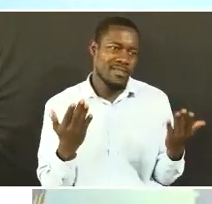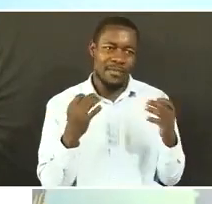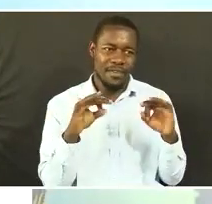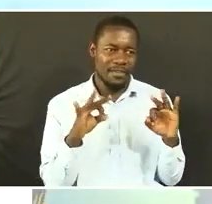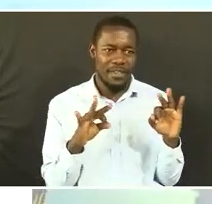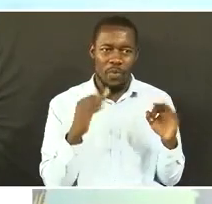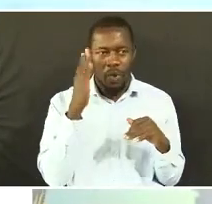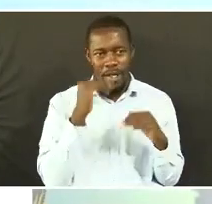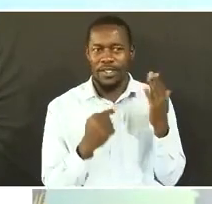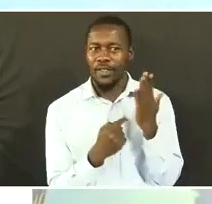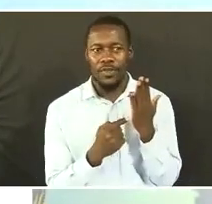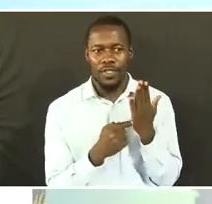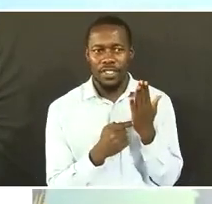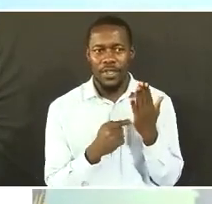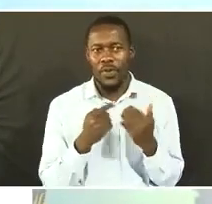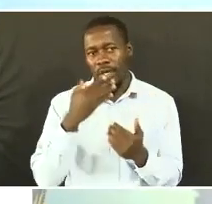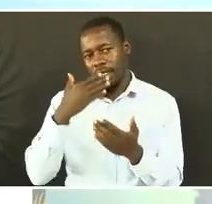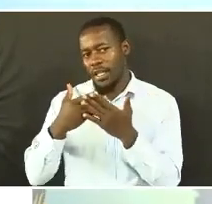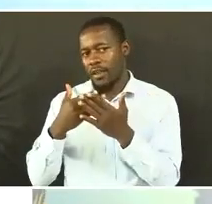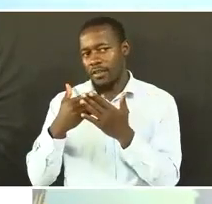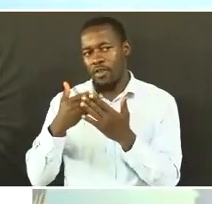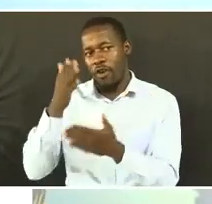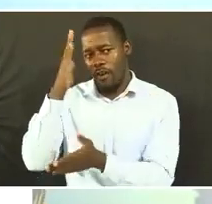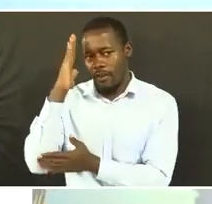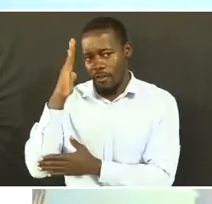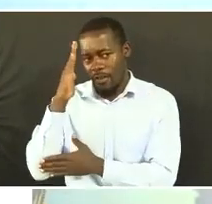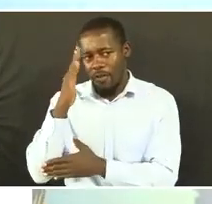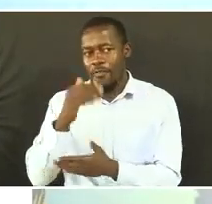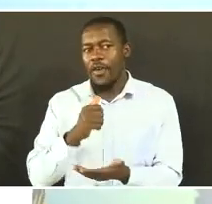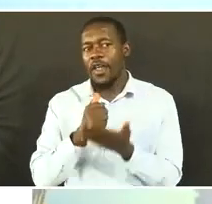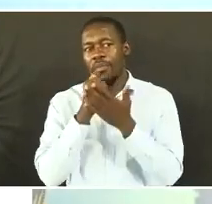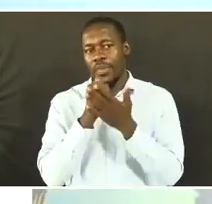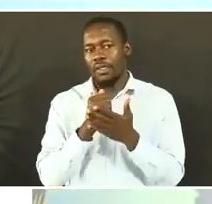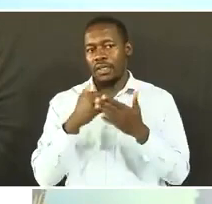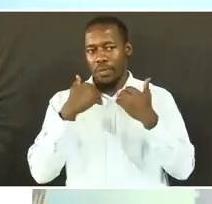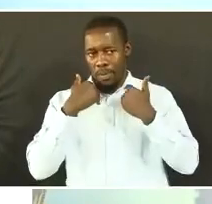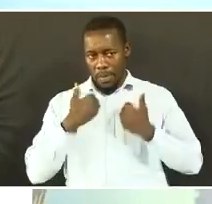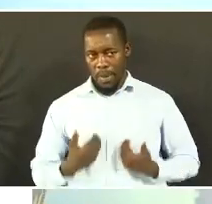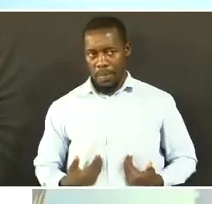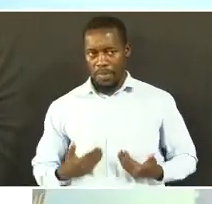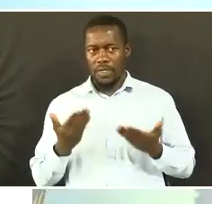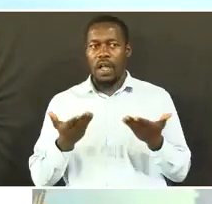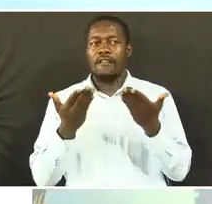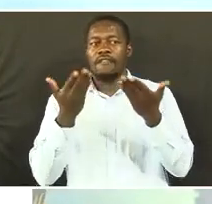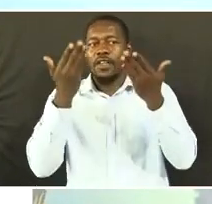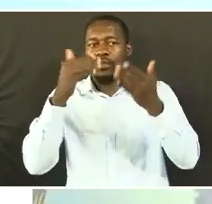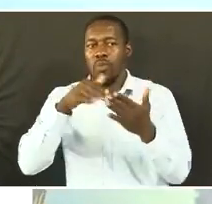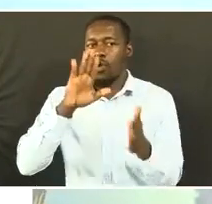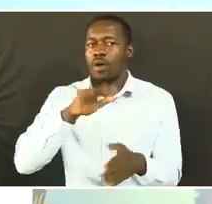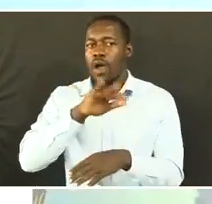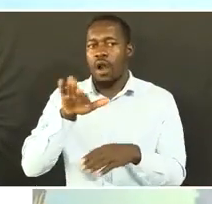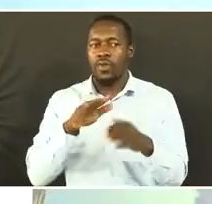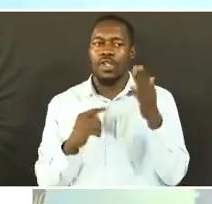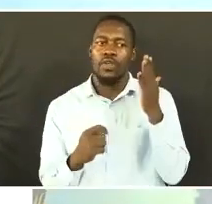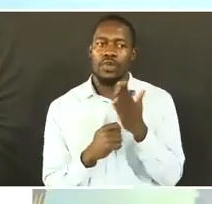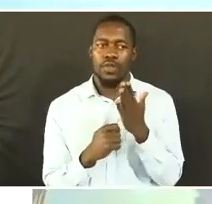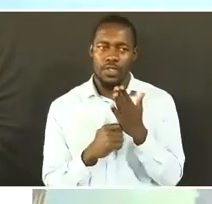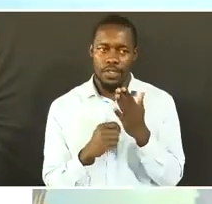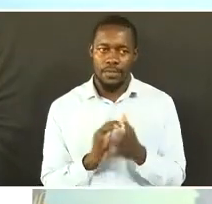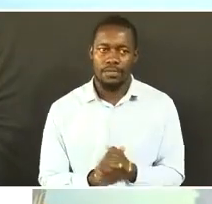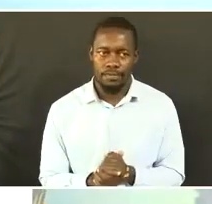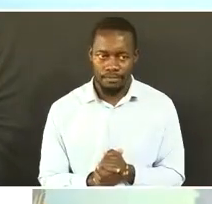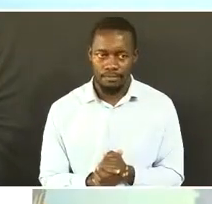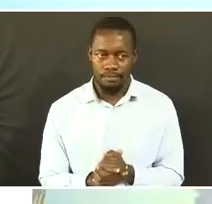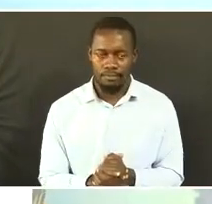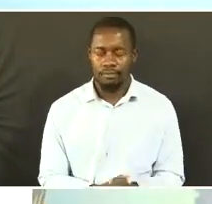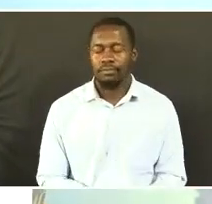living rooms and to live beyond its preaching today to several more days,